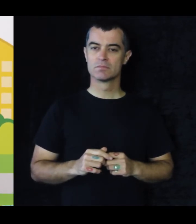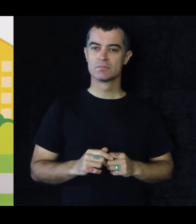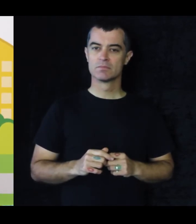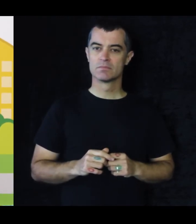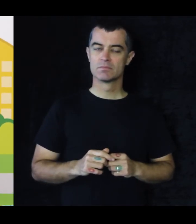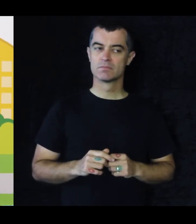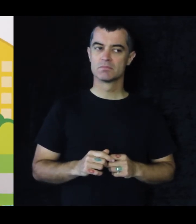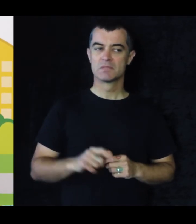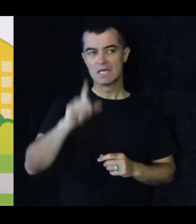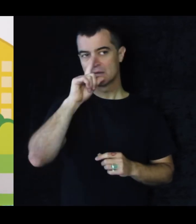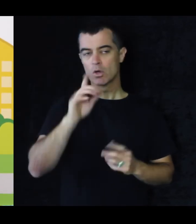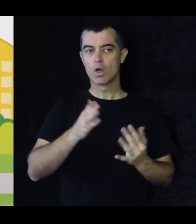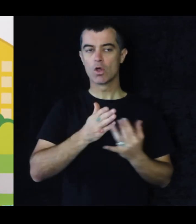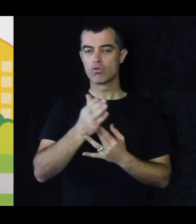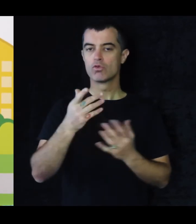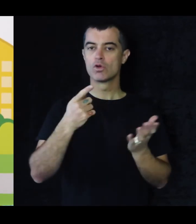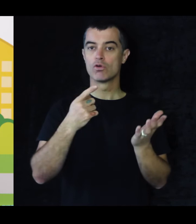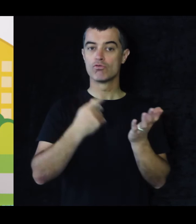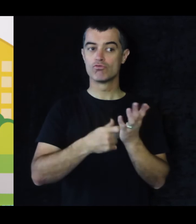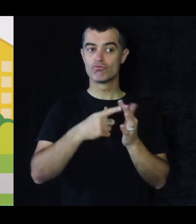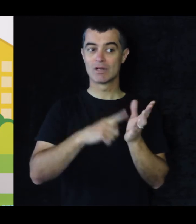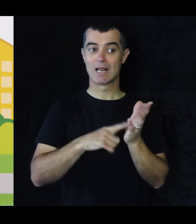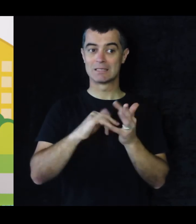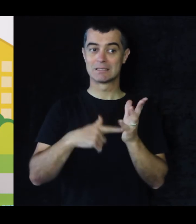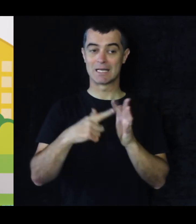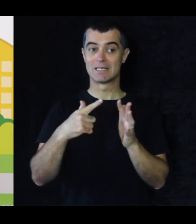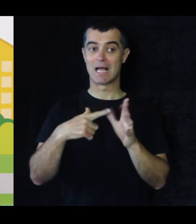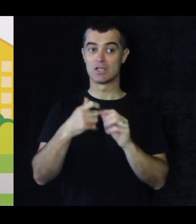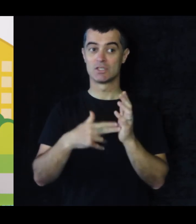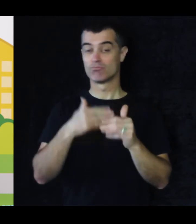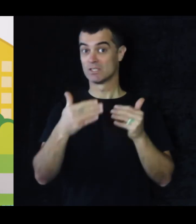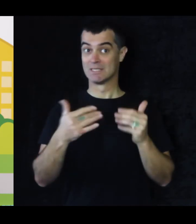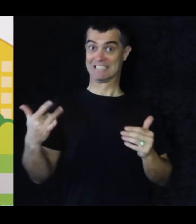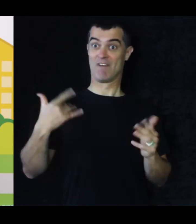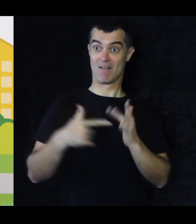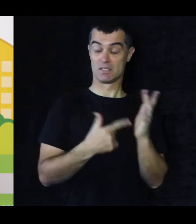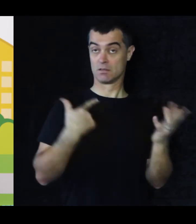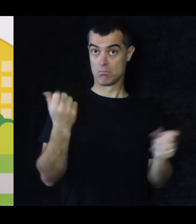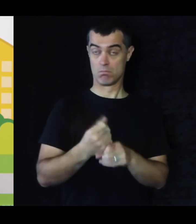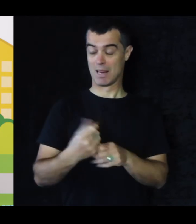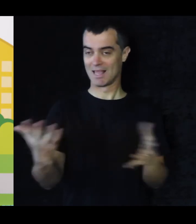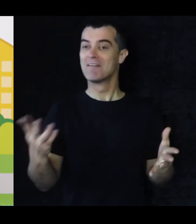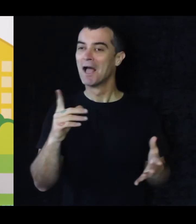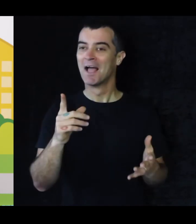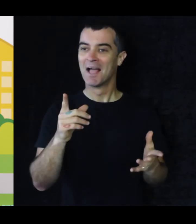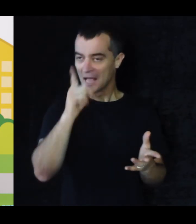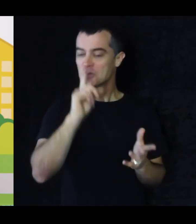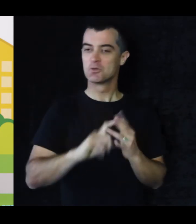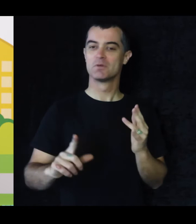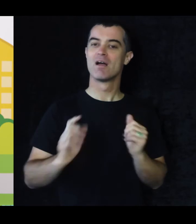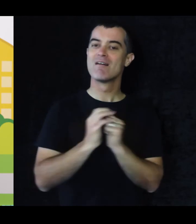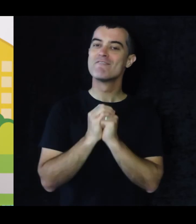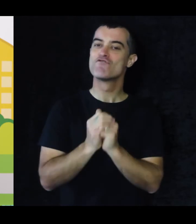People go through real estate agent process and survive it. Good, I can't believe it, but it is doable. In fact, a